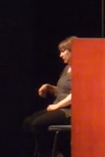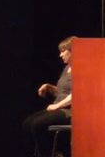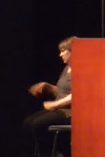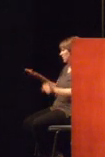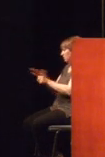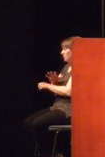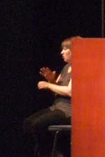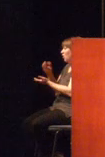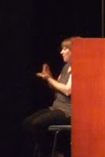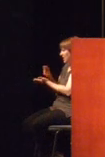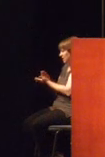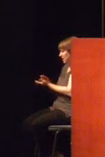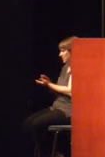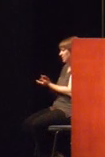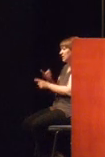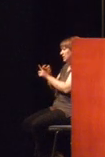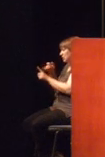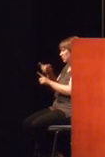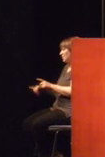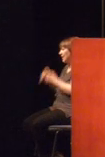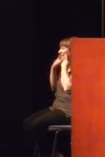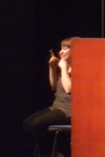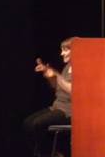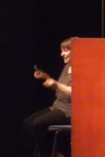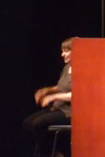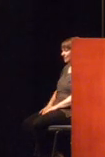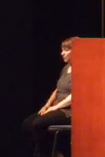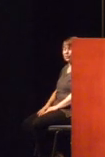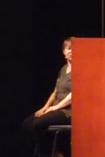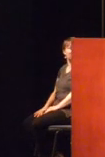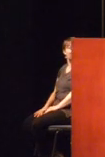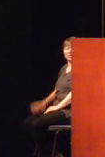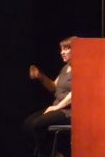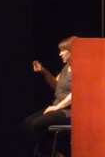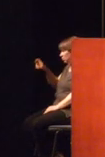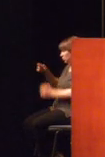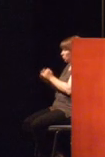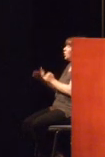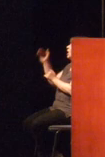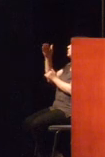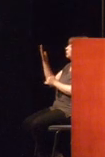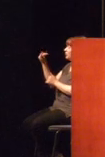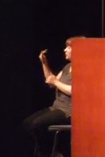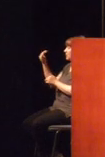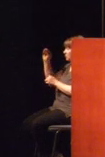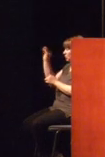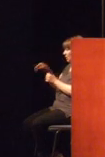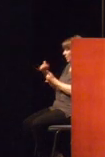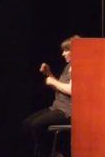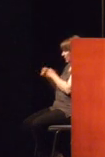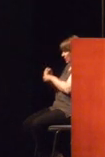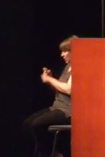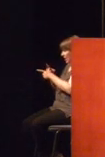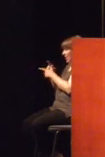funding allocation is based on that success portion. It was supposed to go up to 15% this year, and